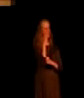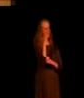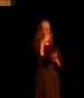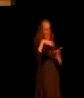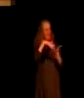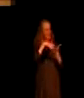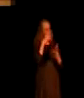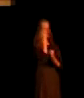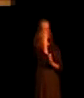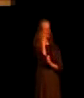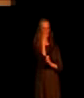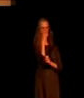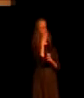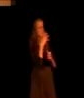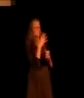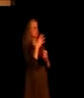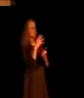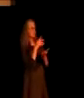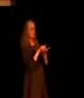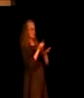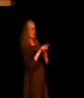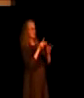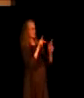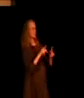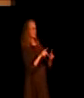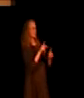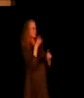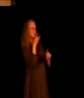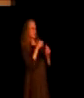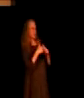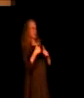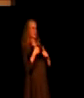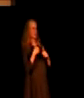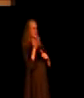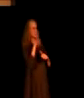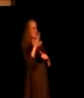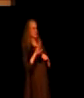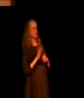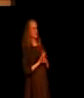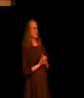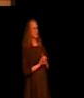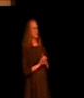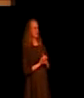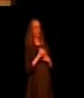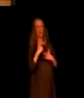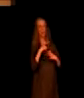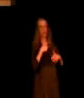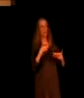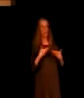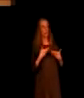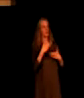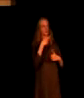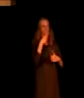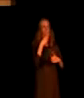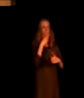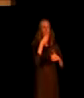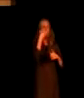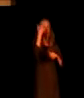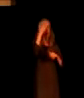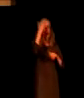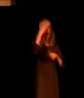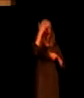will ever want to talk to you. You certainly don't imagine that you'd ever be invited to give public talks,